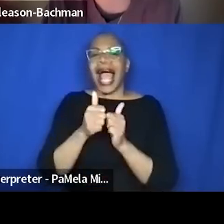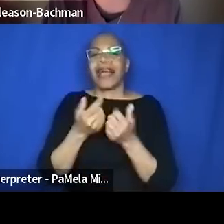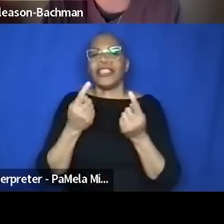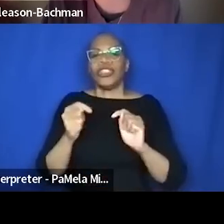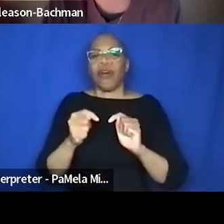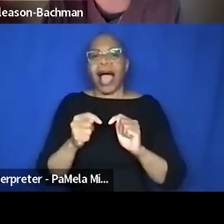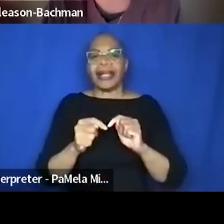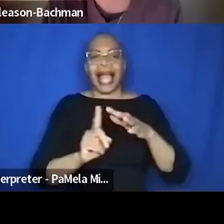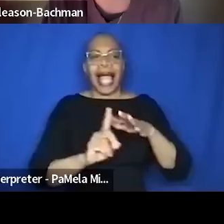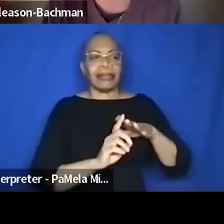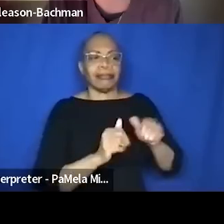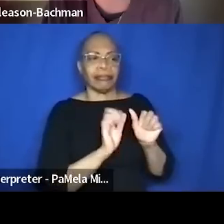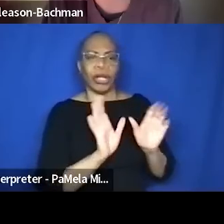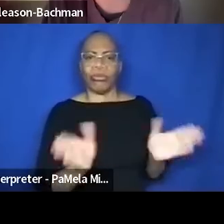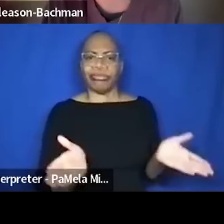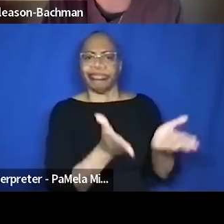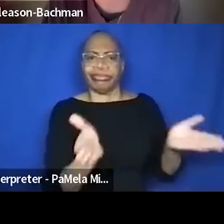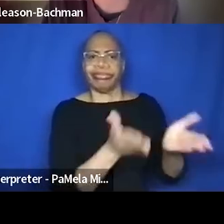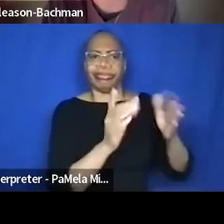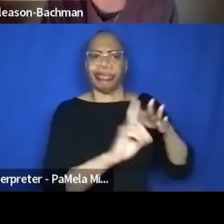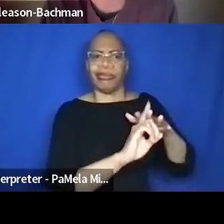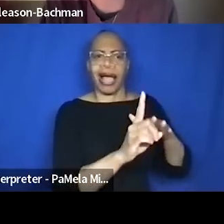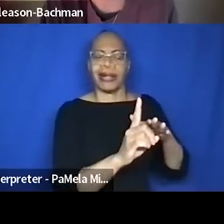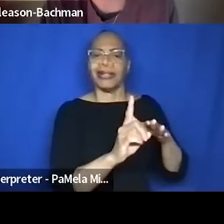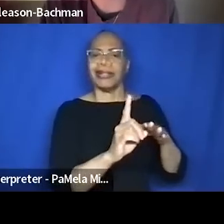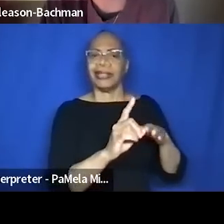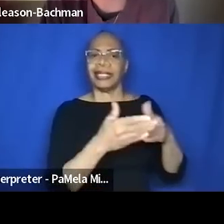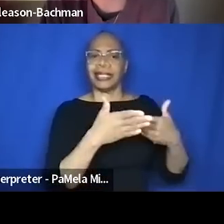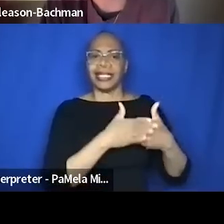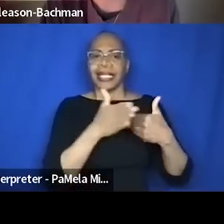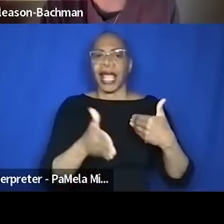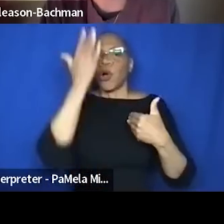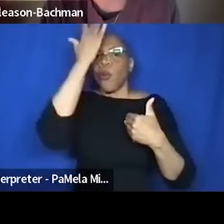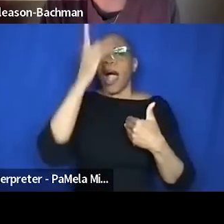this neighborhood for the property values. Well, you know, you gotta have somewhere to live.